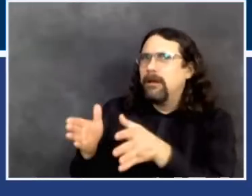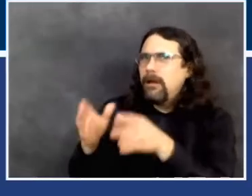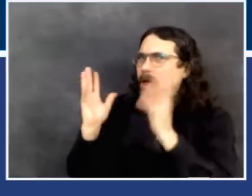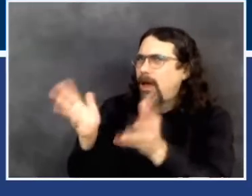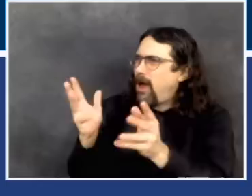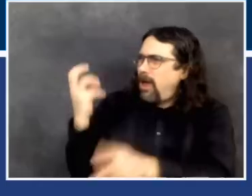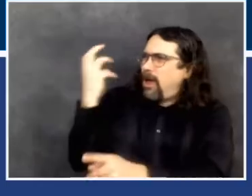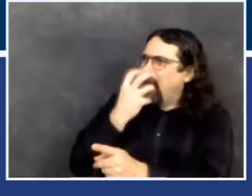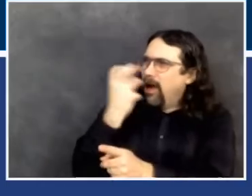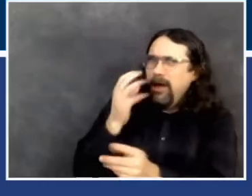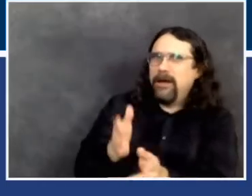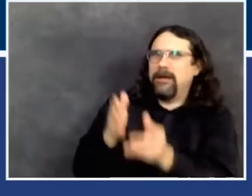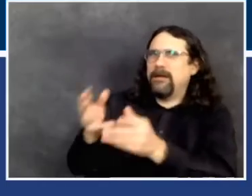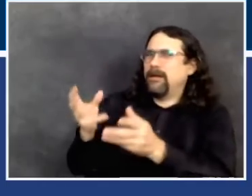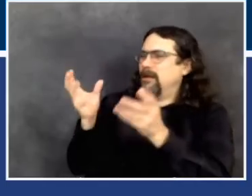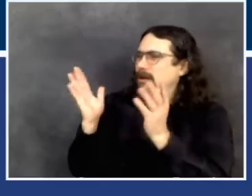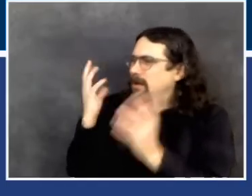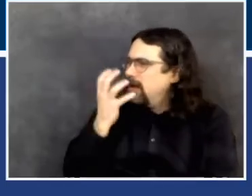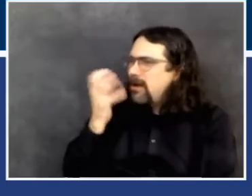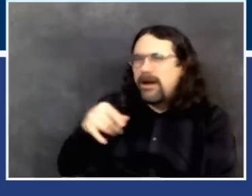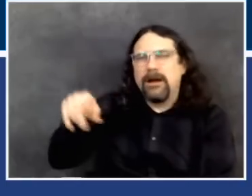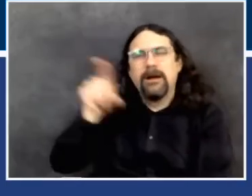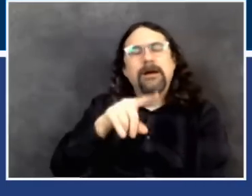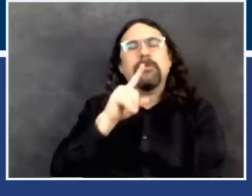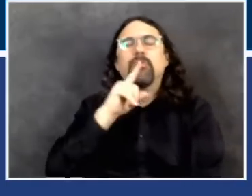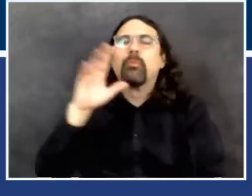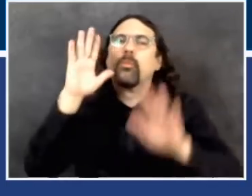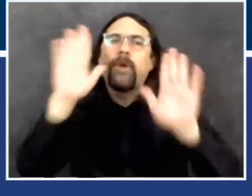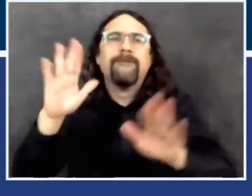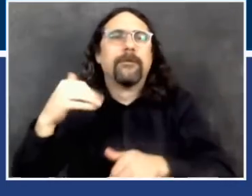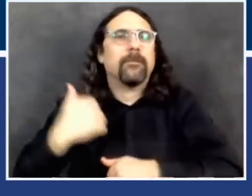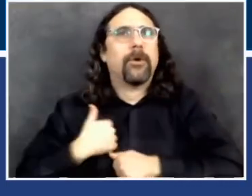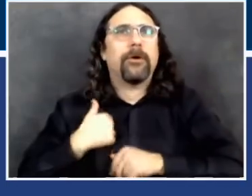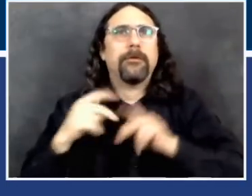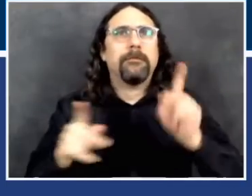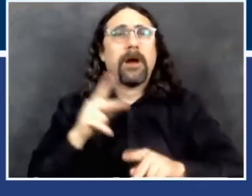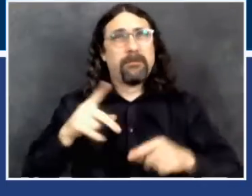our nation doing what we really need in this moment of crisis.